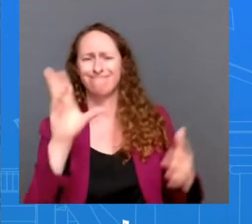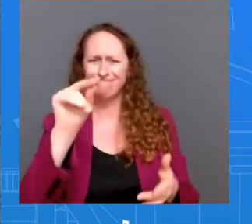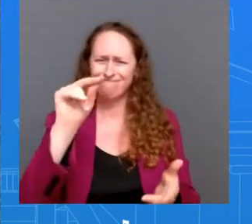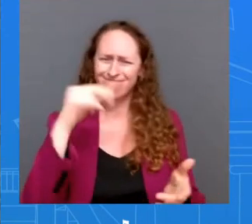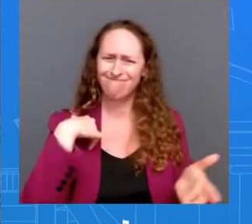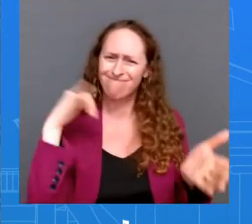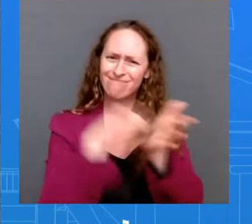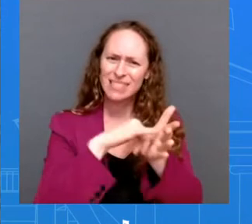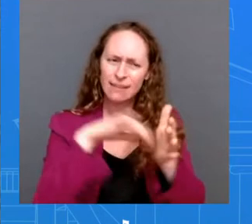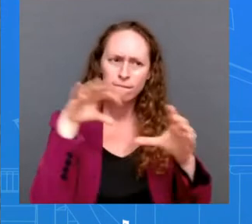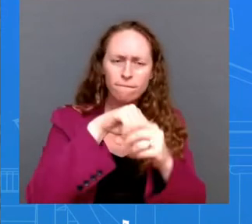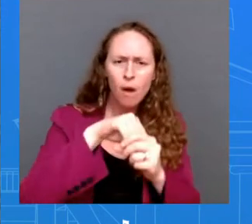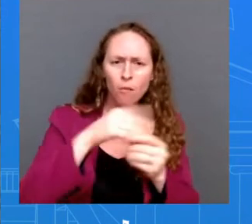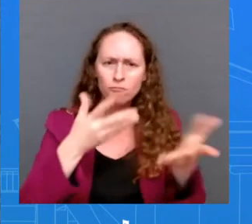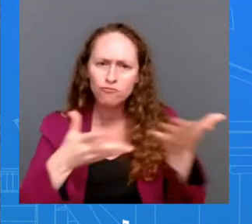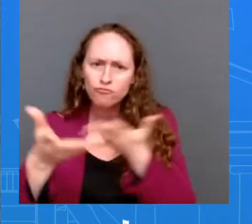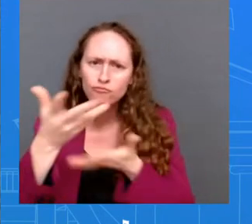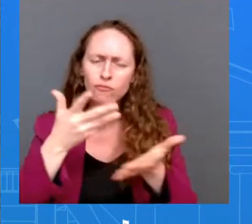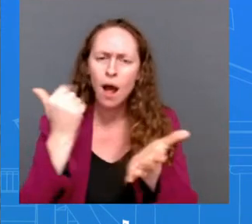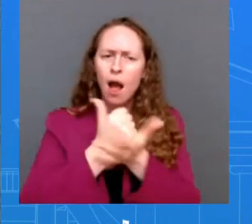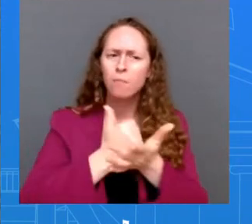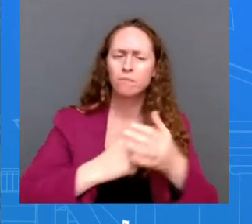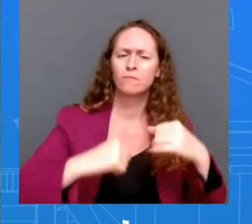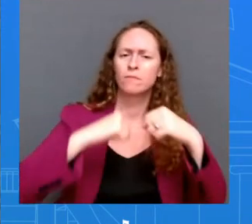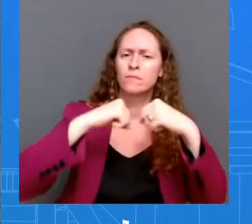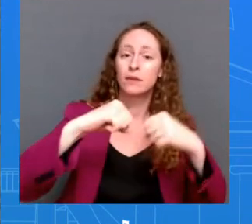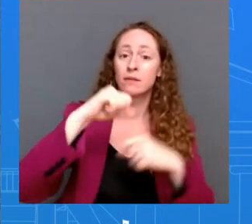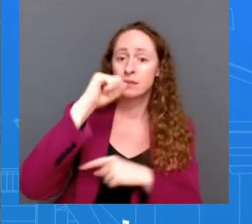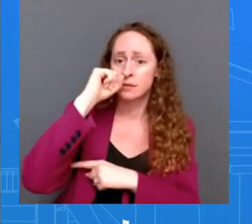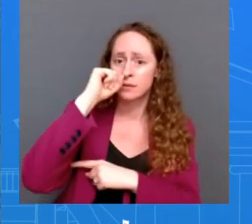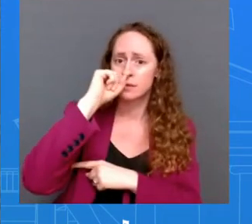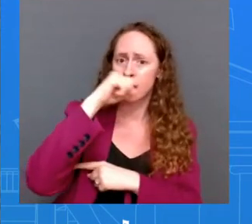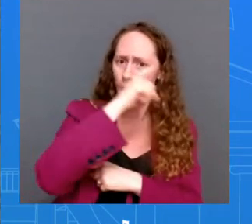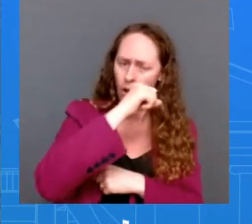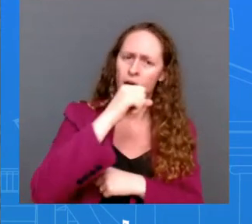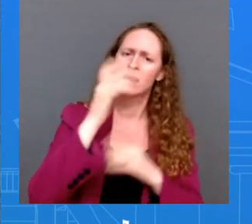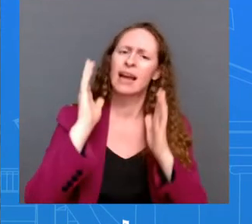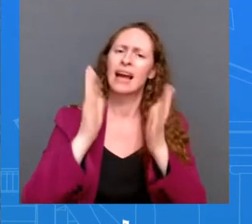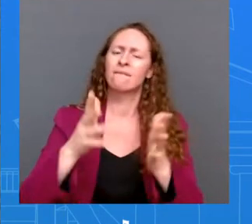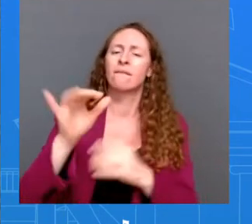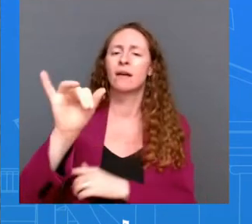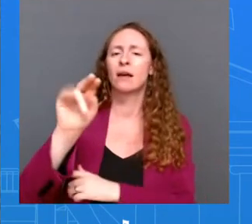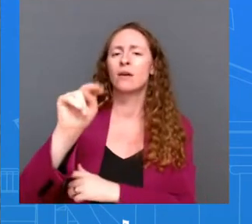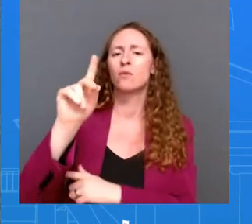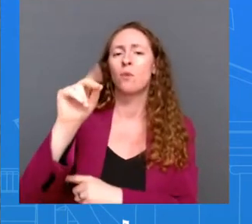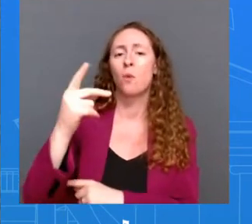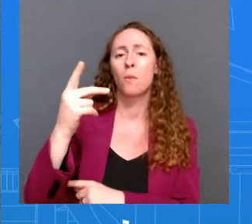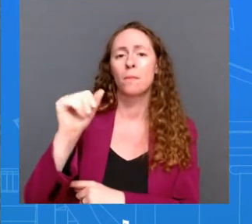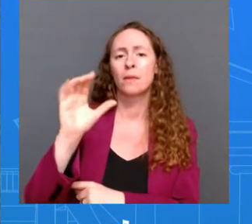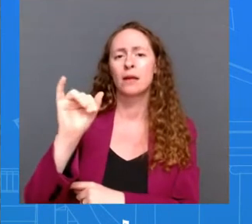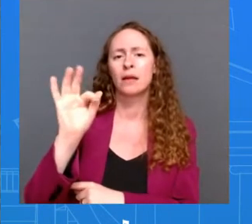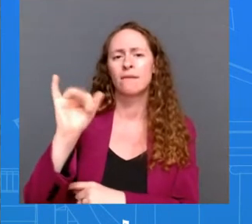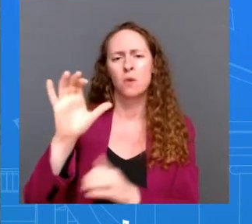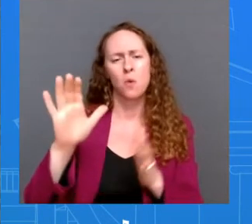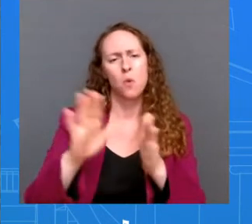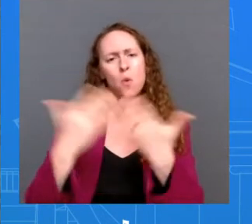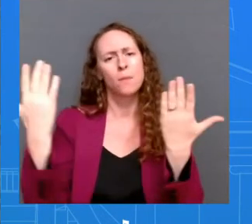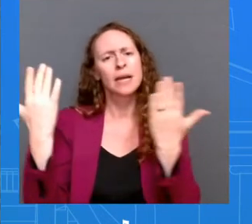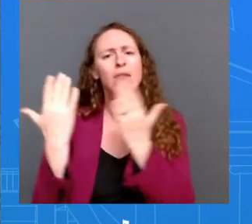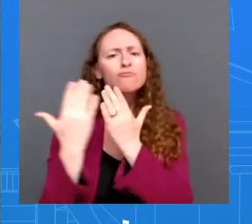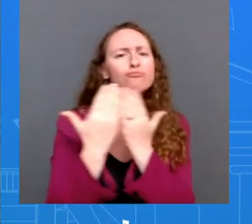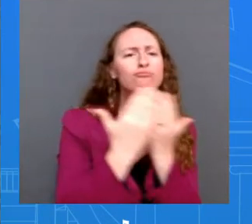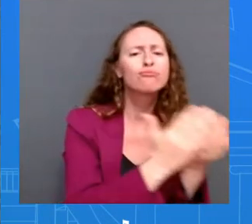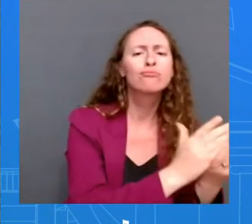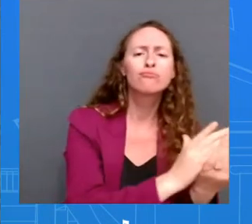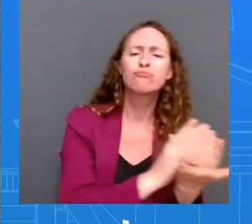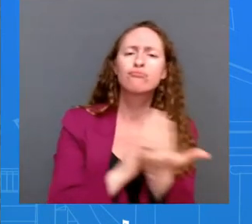end, Secretary Austin today has directed that the aircraft carrier USS Ronald Reagan and the ships in her strike group